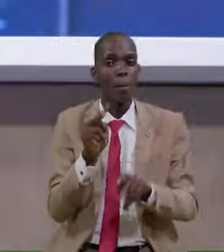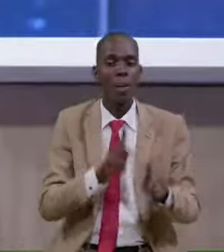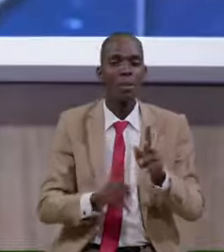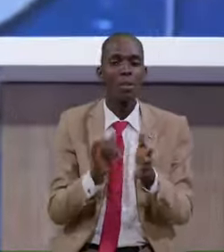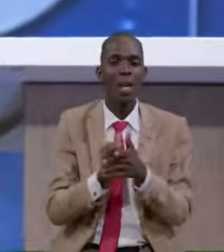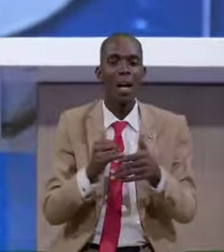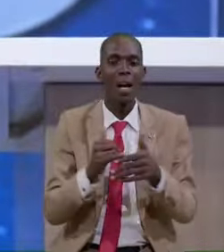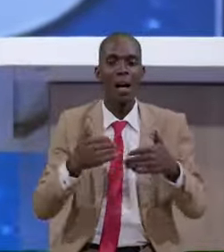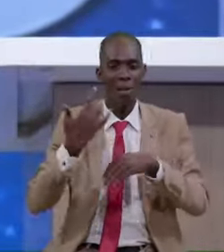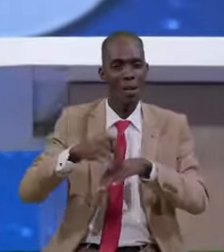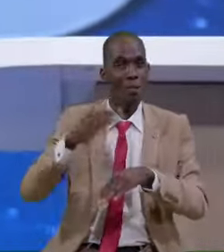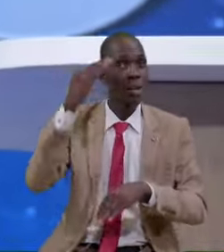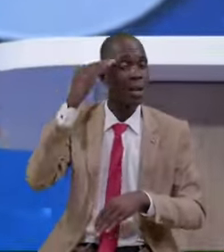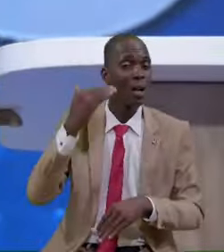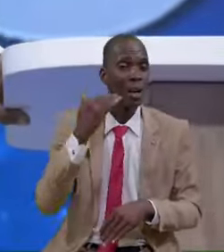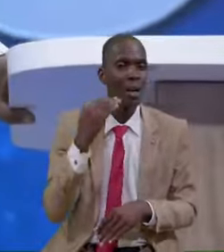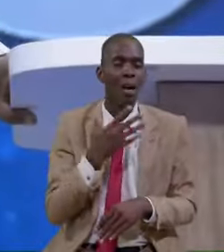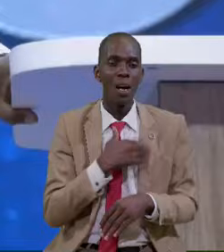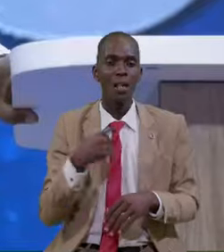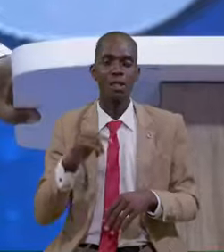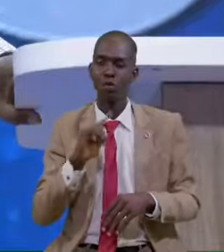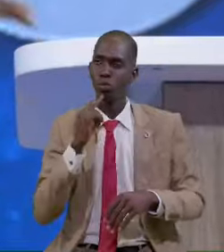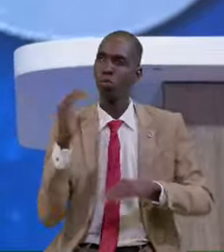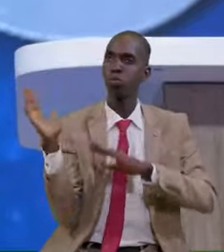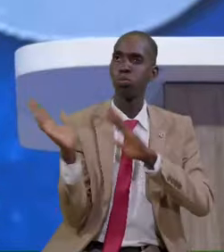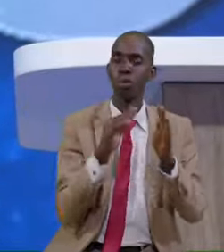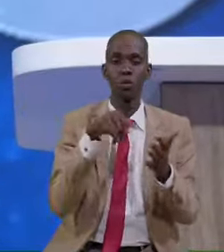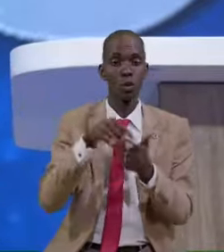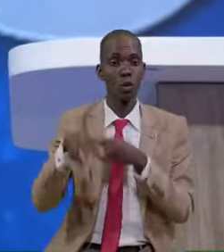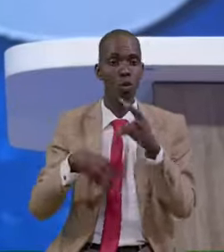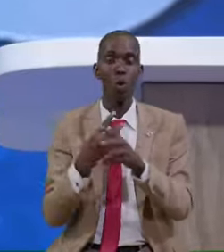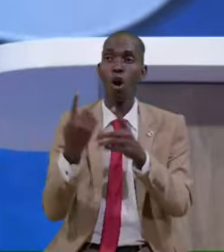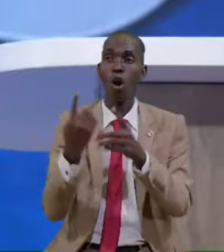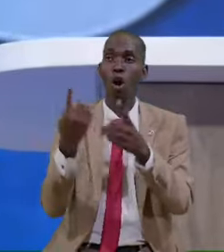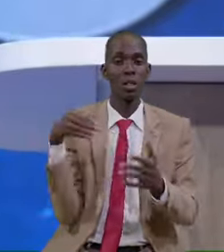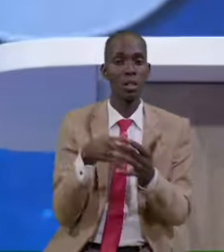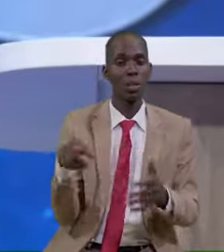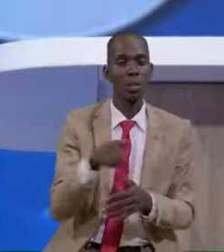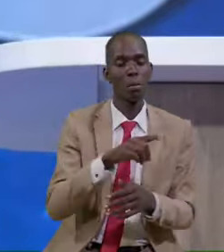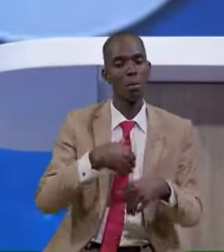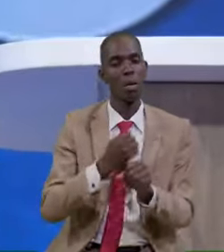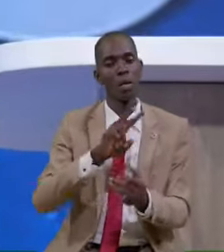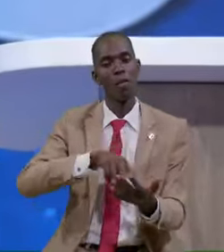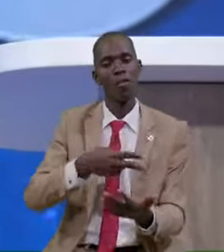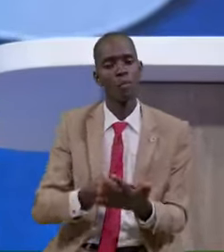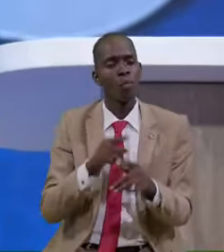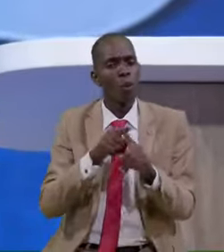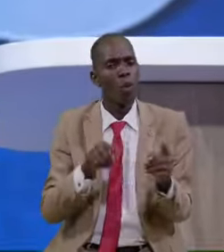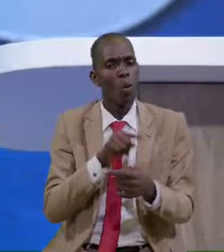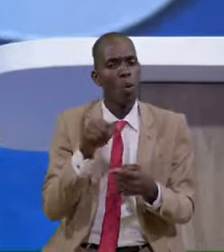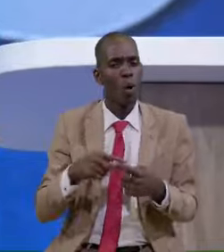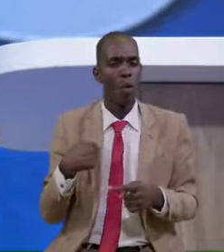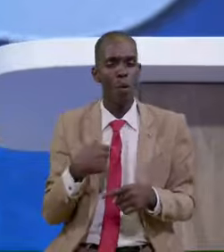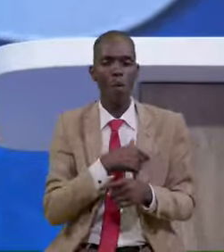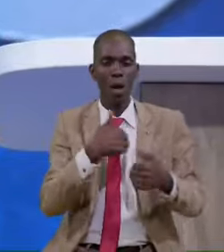the wind of the world will blow, it will blow them down. But when you have God with us, and then you